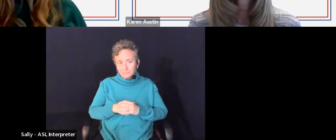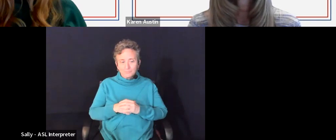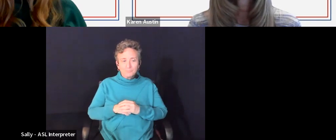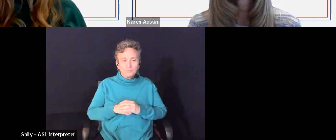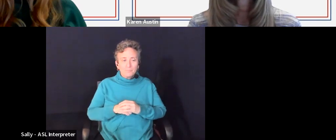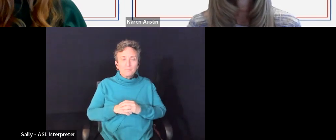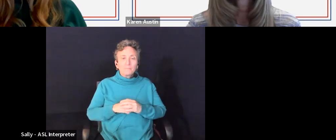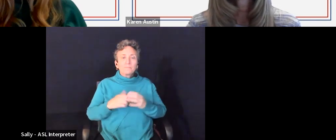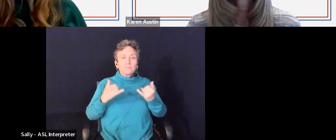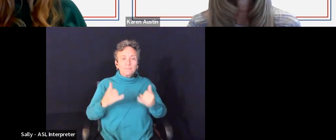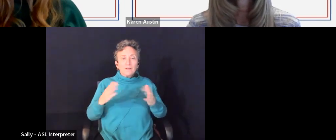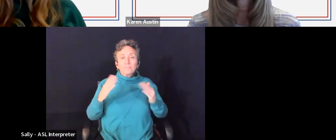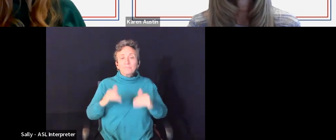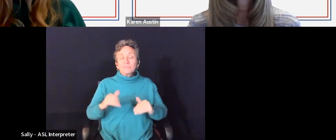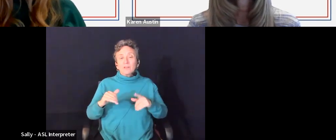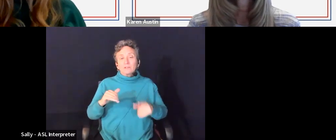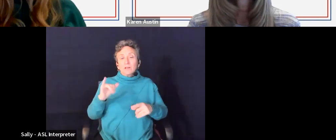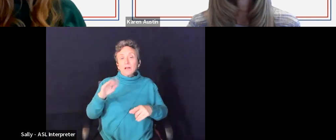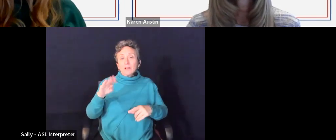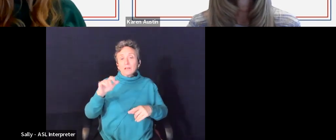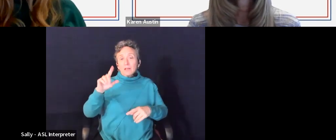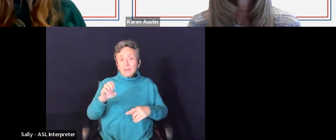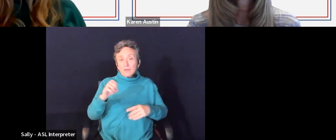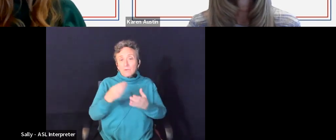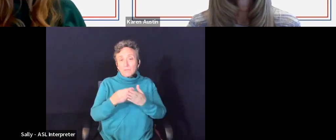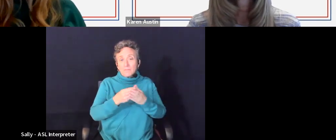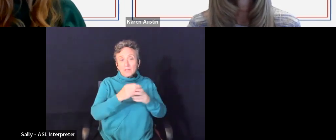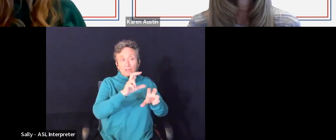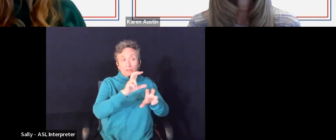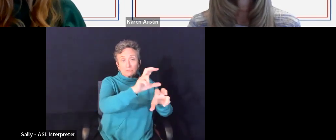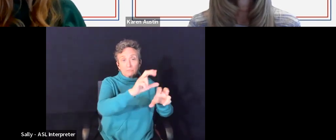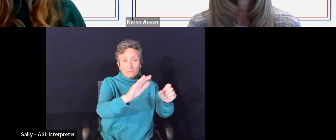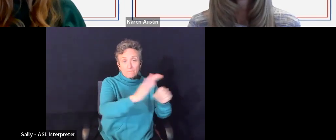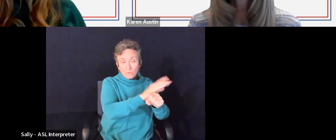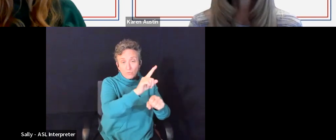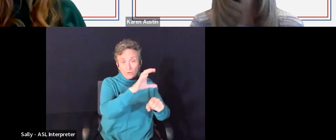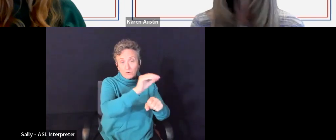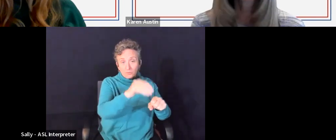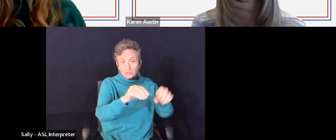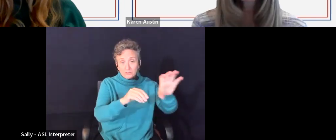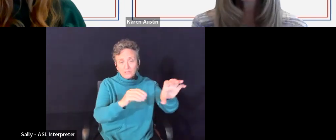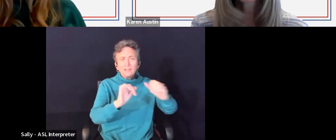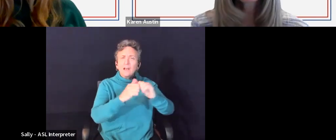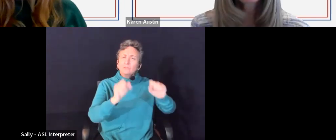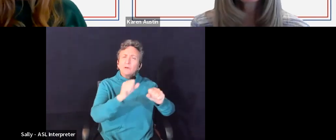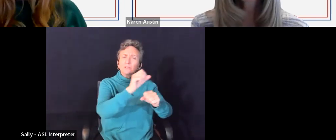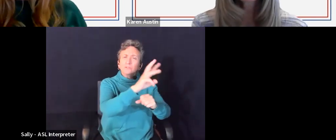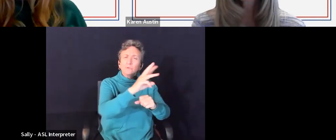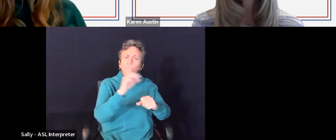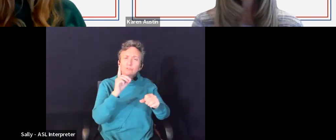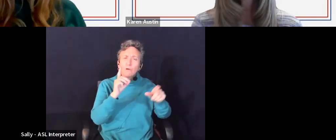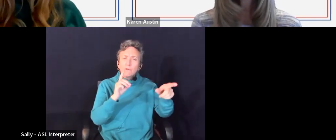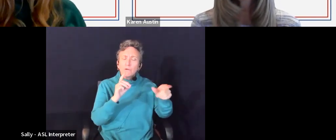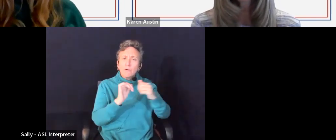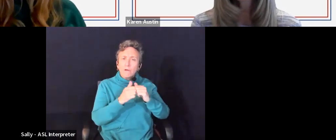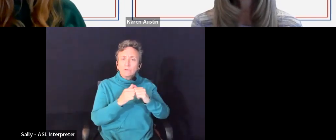If IAble dollars are all invested, how do you withdraw those monies then? You always have access to your money.